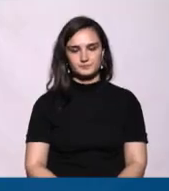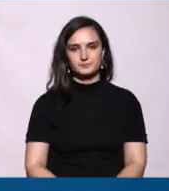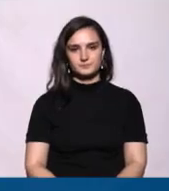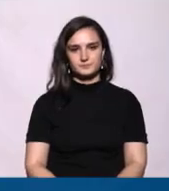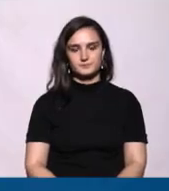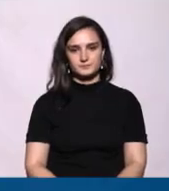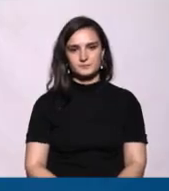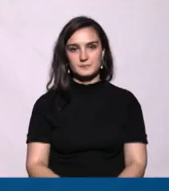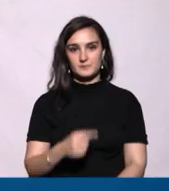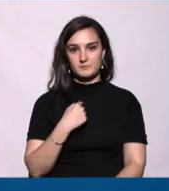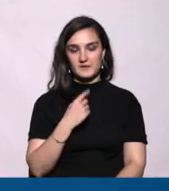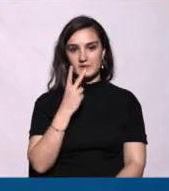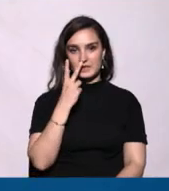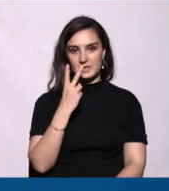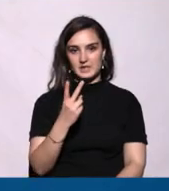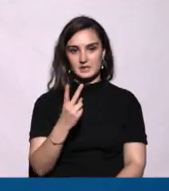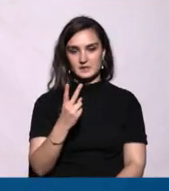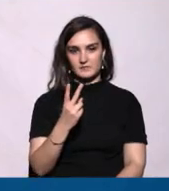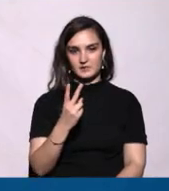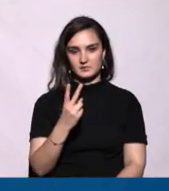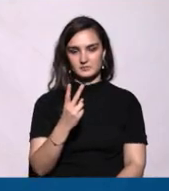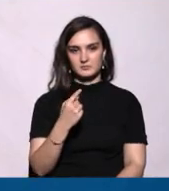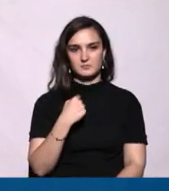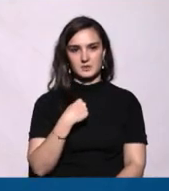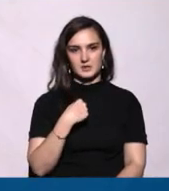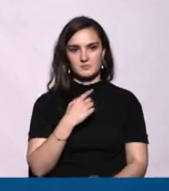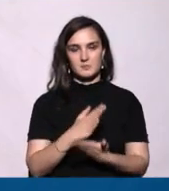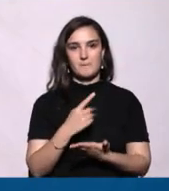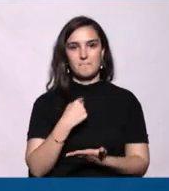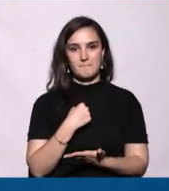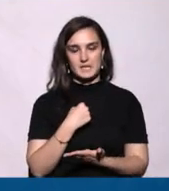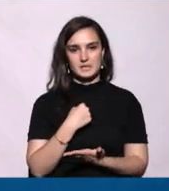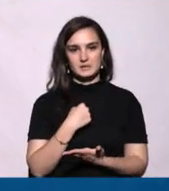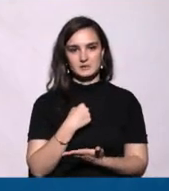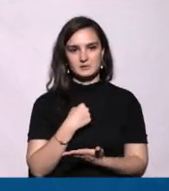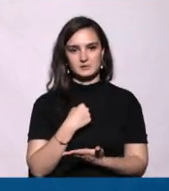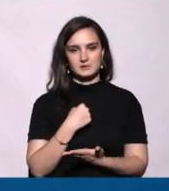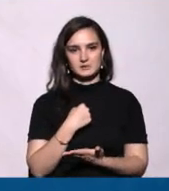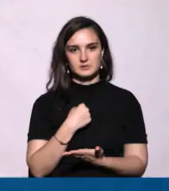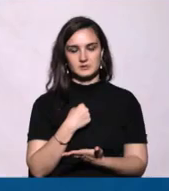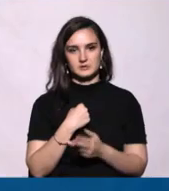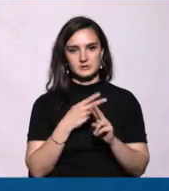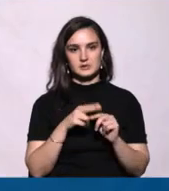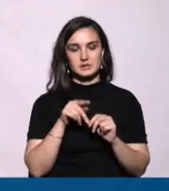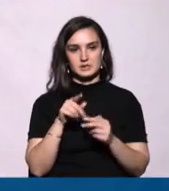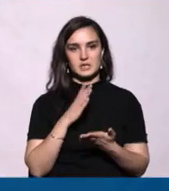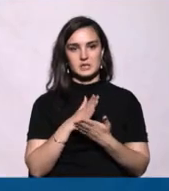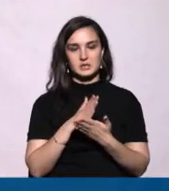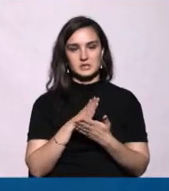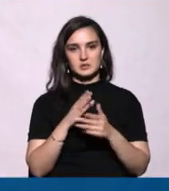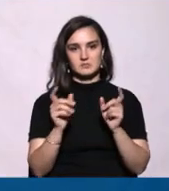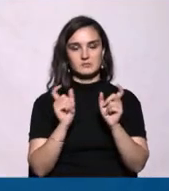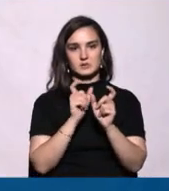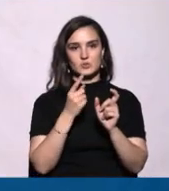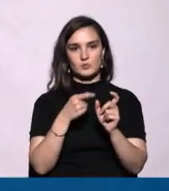So, I see that we have I here and I know that it is singular